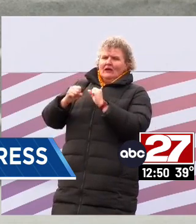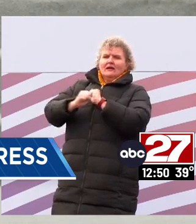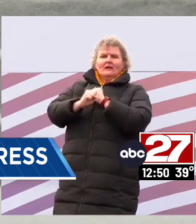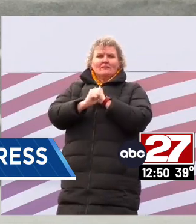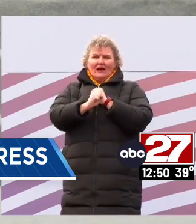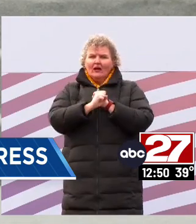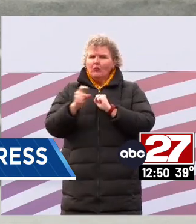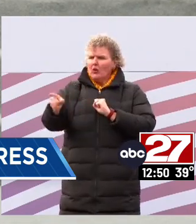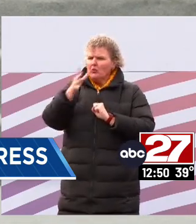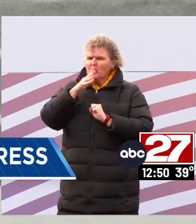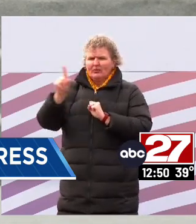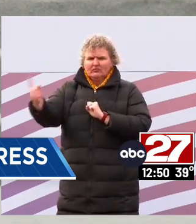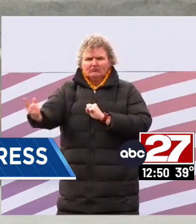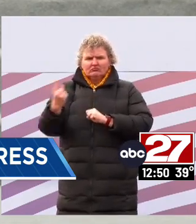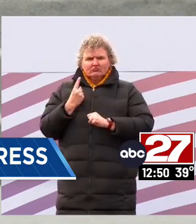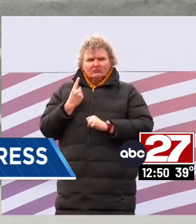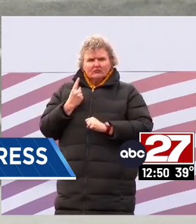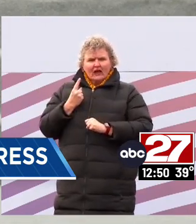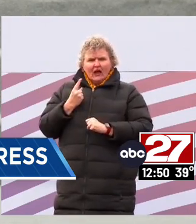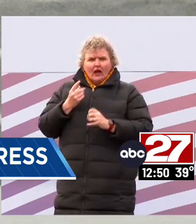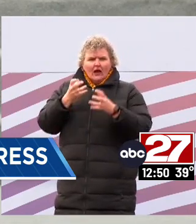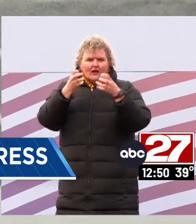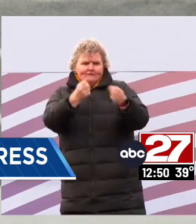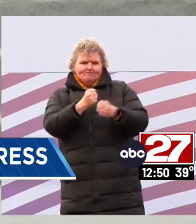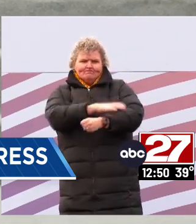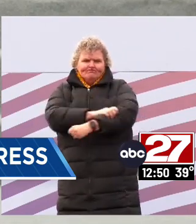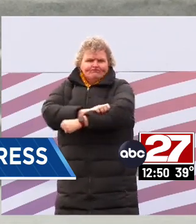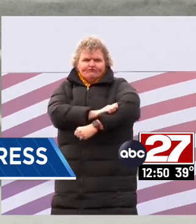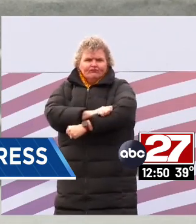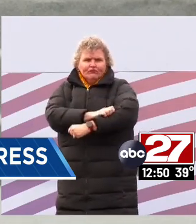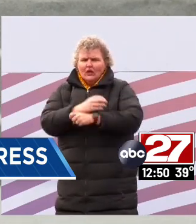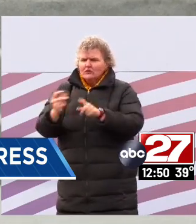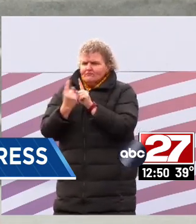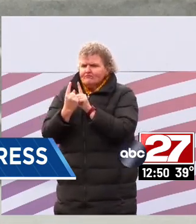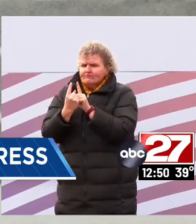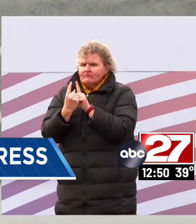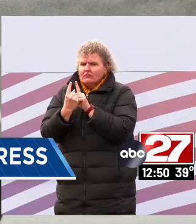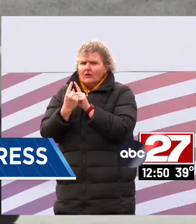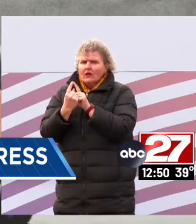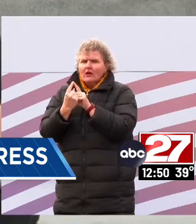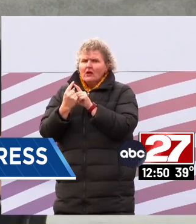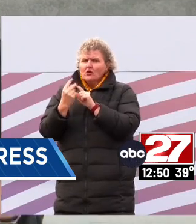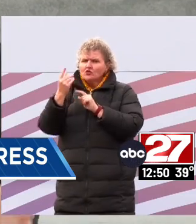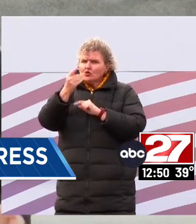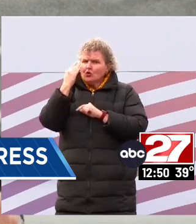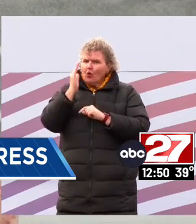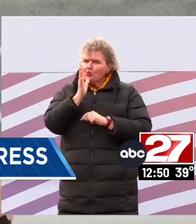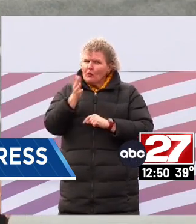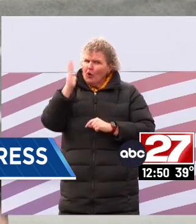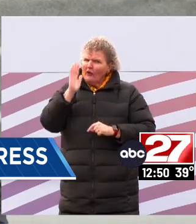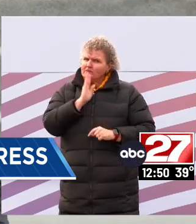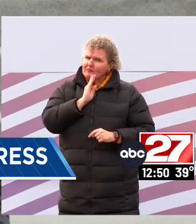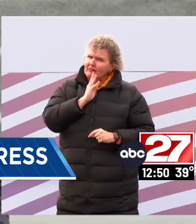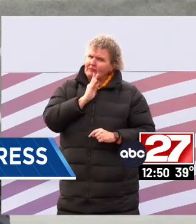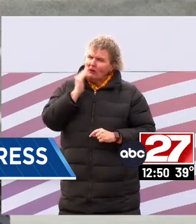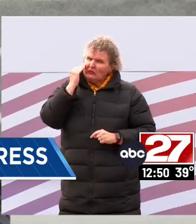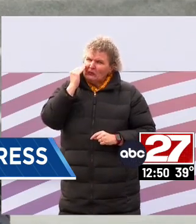to me, she grabbed me by the lapels, and she pulled me close to her, and in that stern voice that can only come from a grandma,